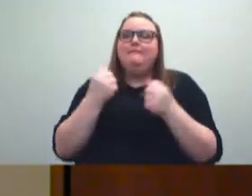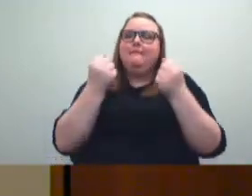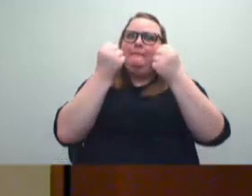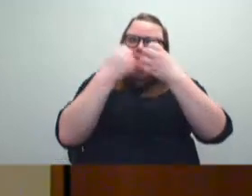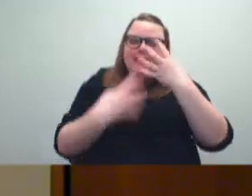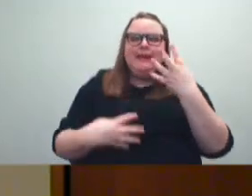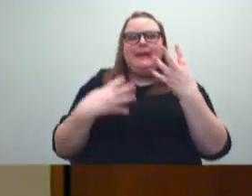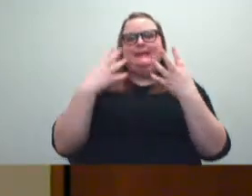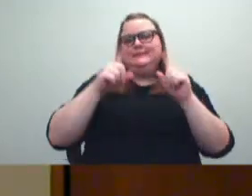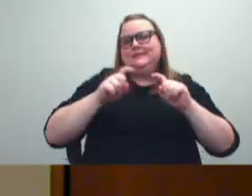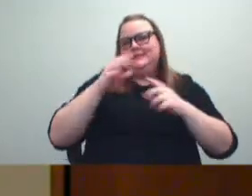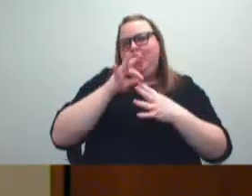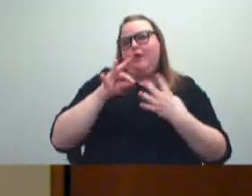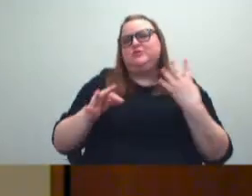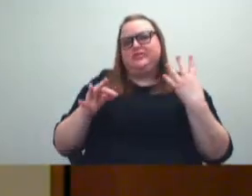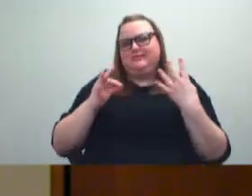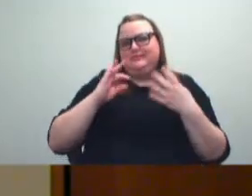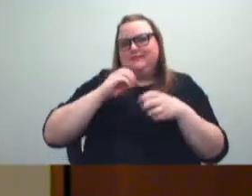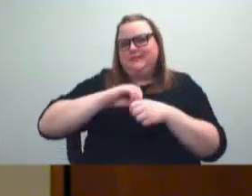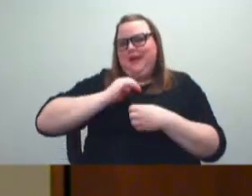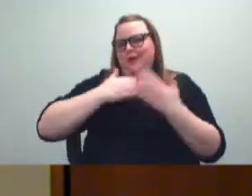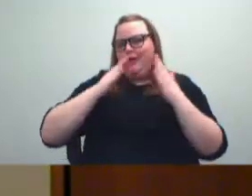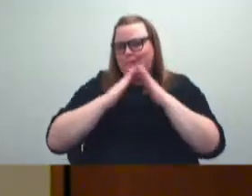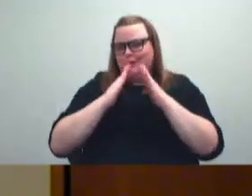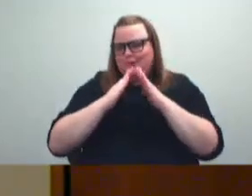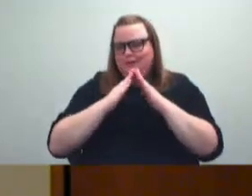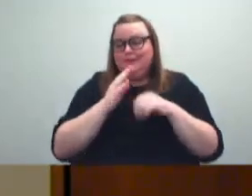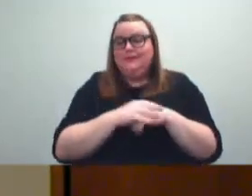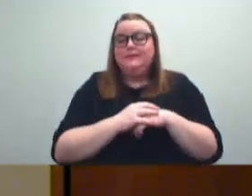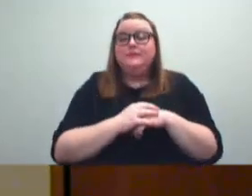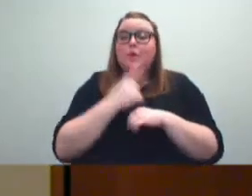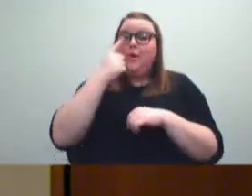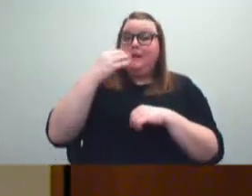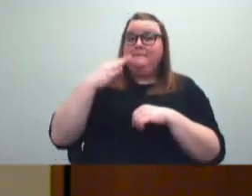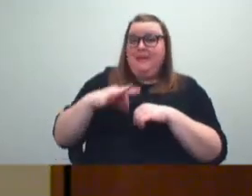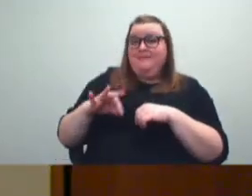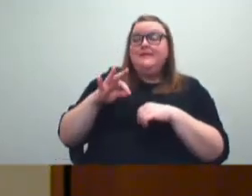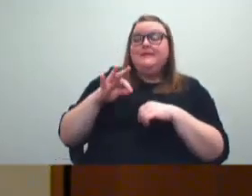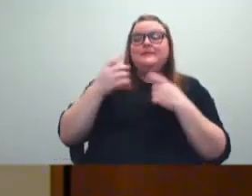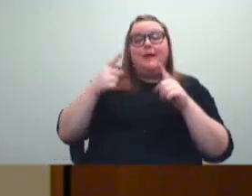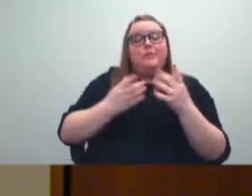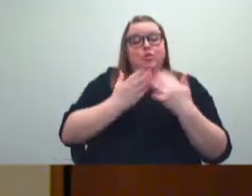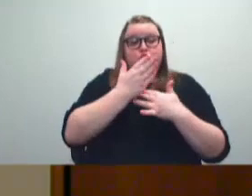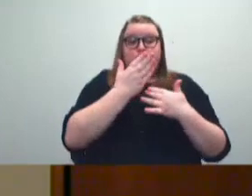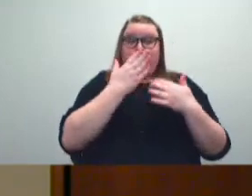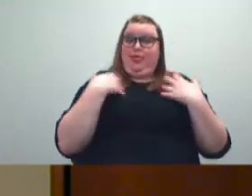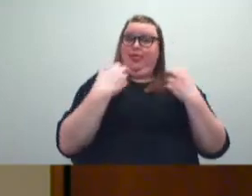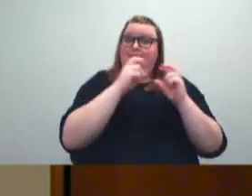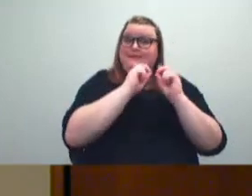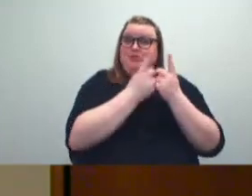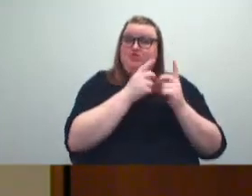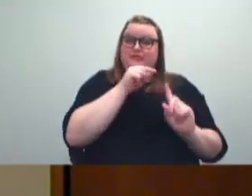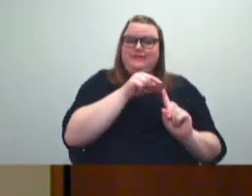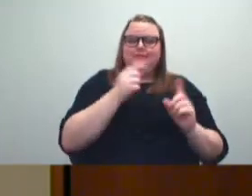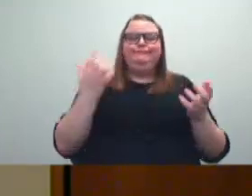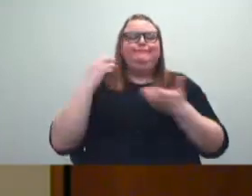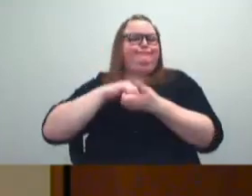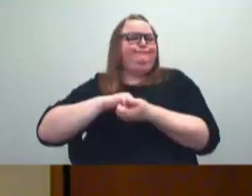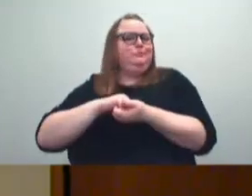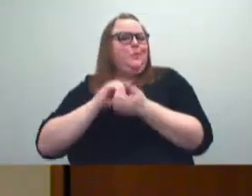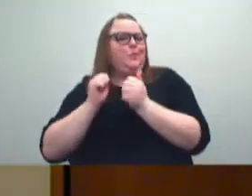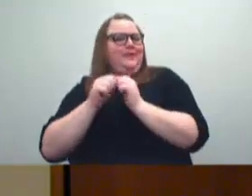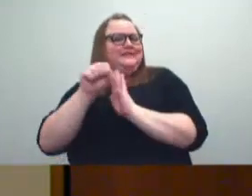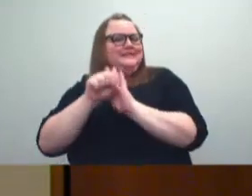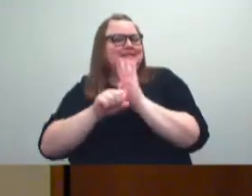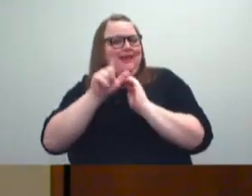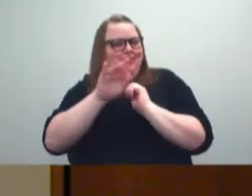our community. I think one of the benefits of the testing that's done through the Washoe County Health District in partnership with our state lab and most recently with Charles